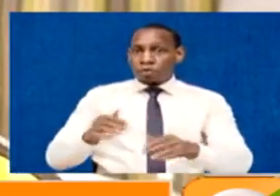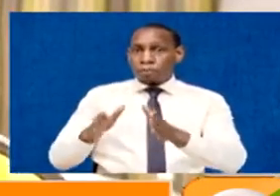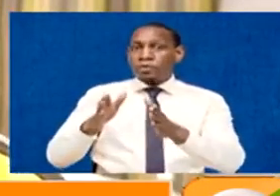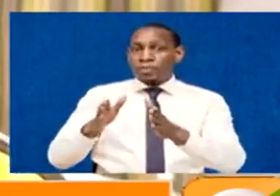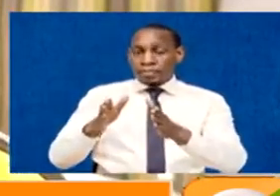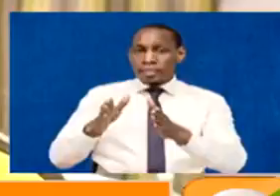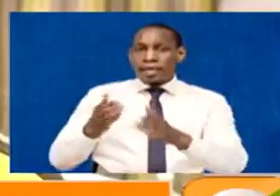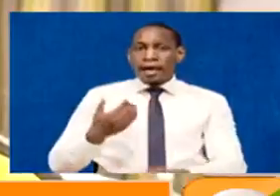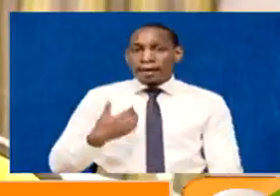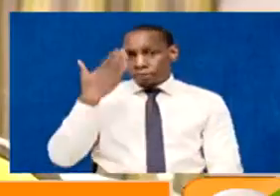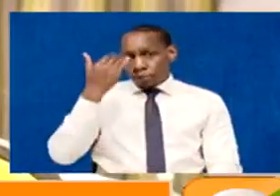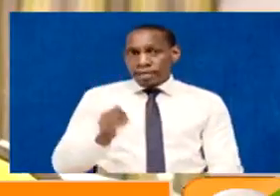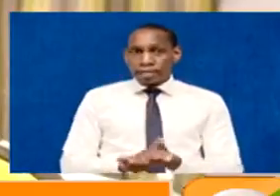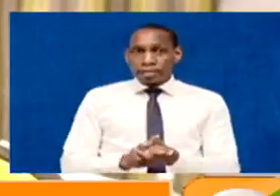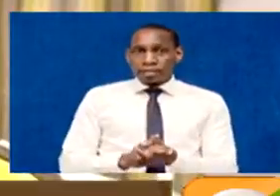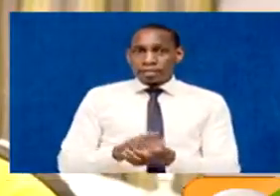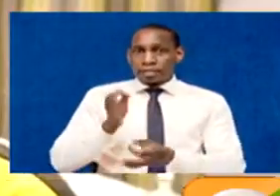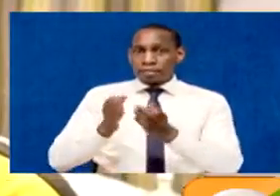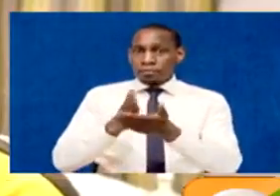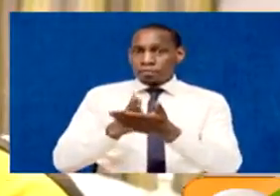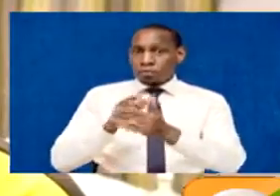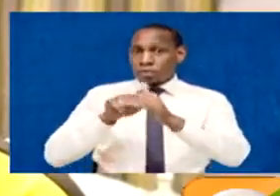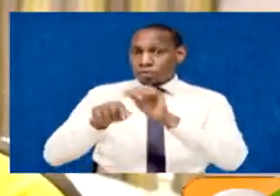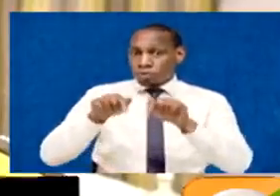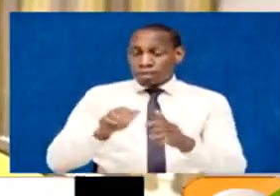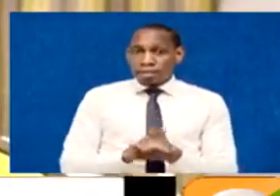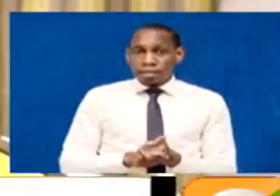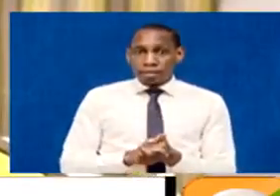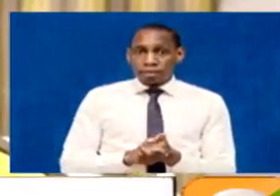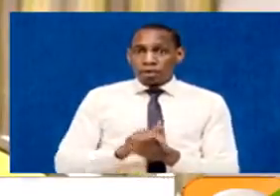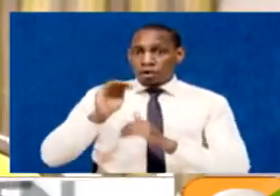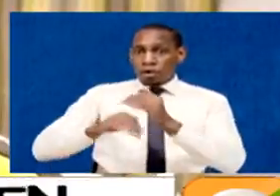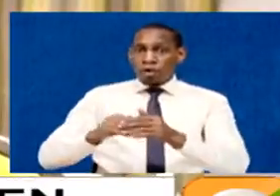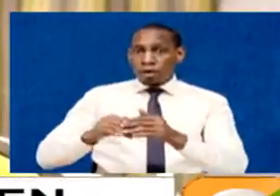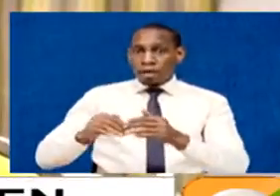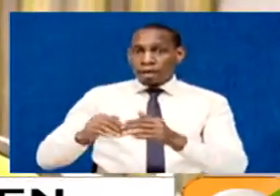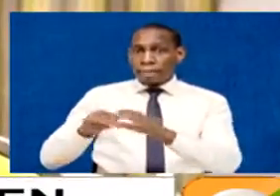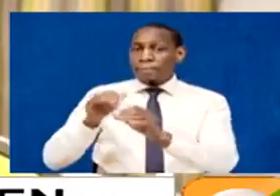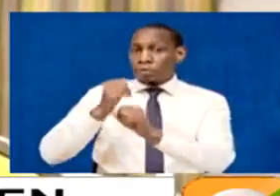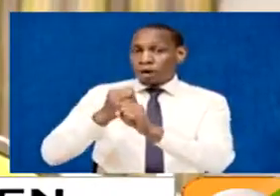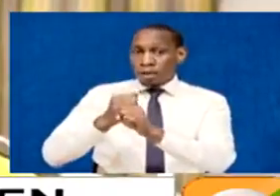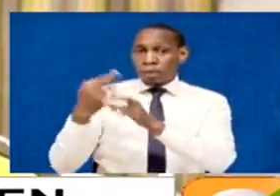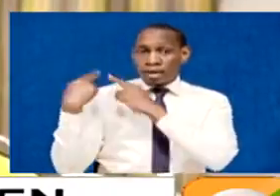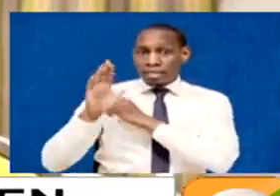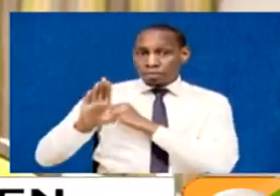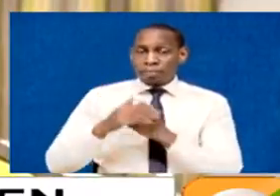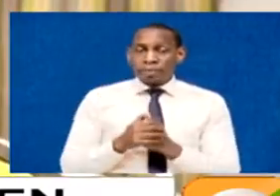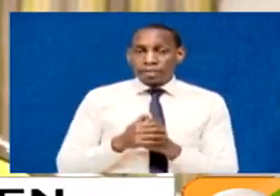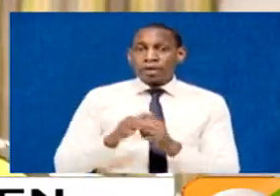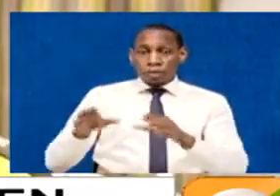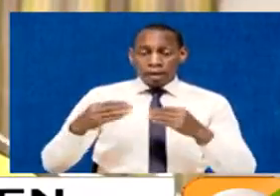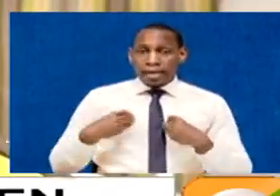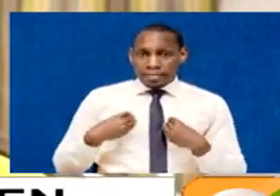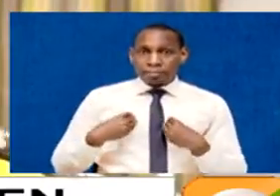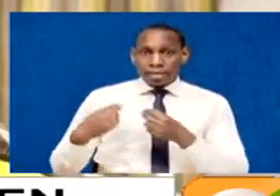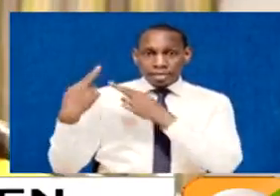chances that we got, because if you could see from today's game, everybody did his job. We took up the